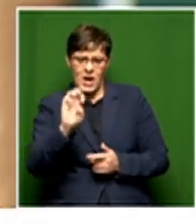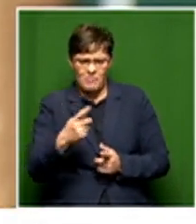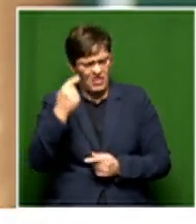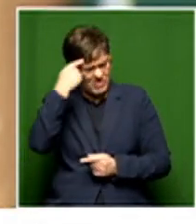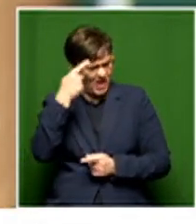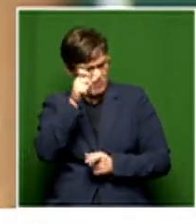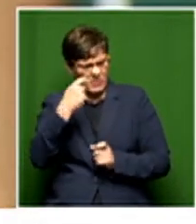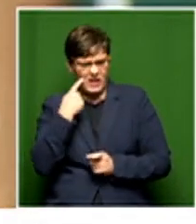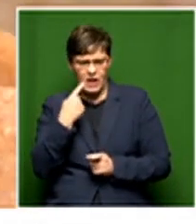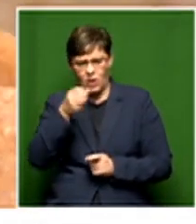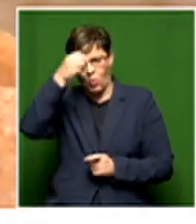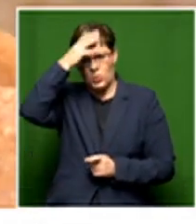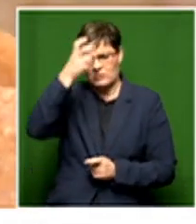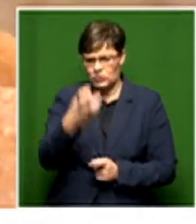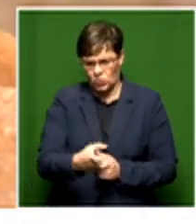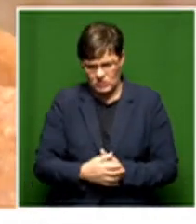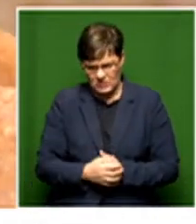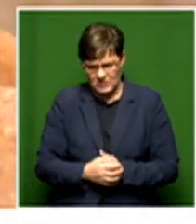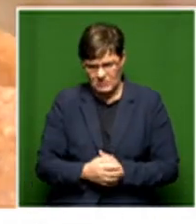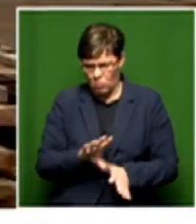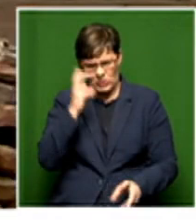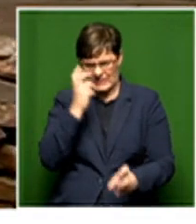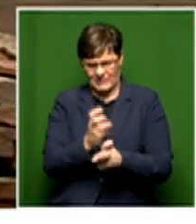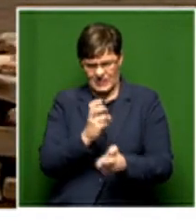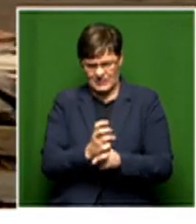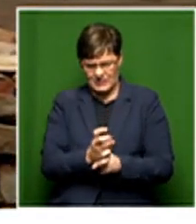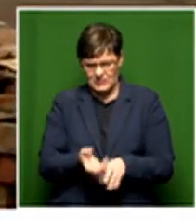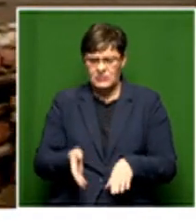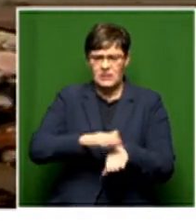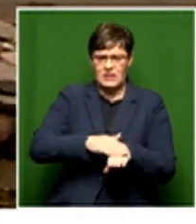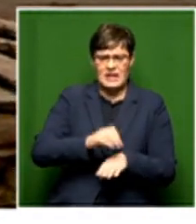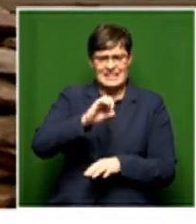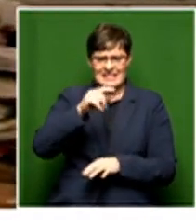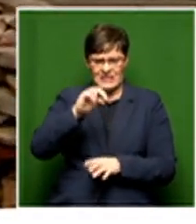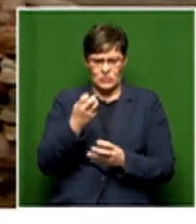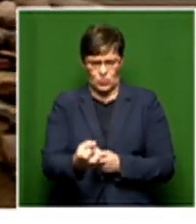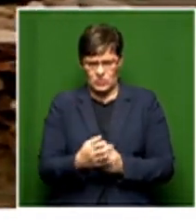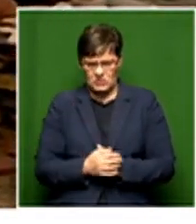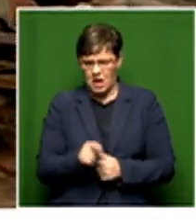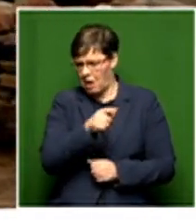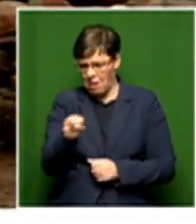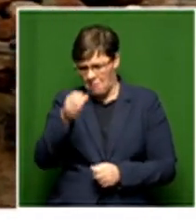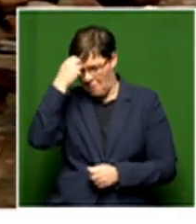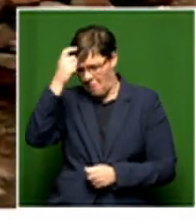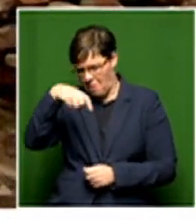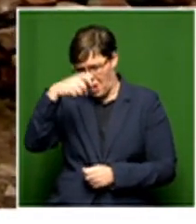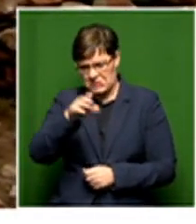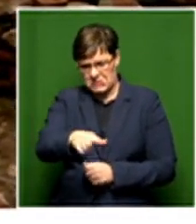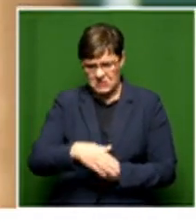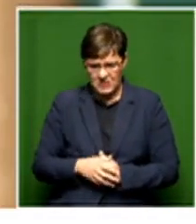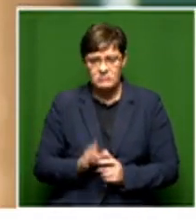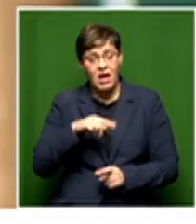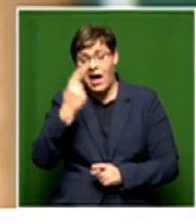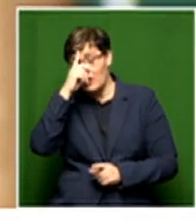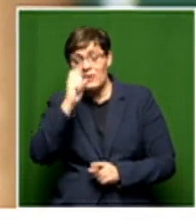means place of wisdom stones, believing that it's much more difficult to climb up on top of sandstones. Then they've said these rocks are wiser. Also other people